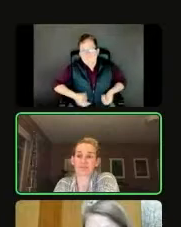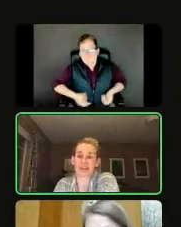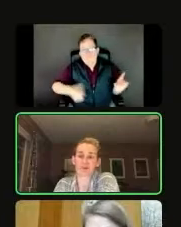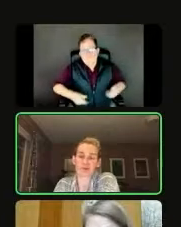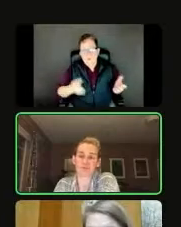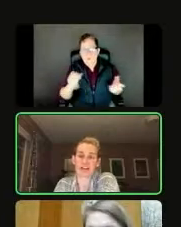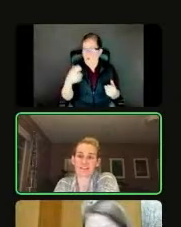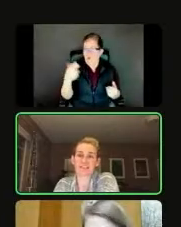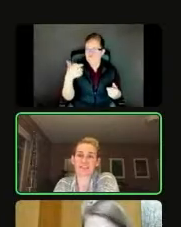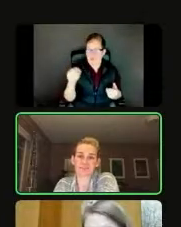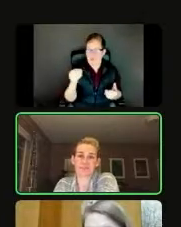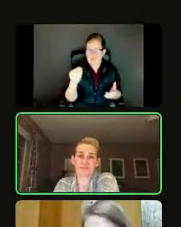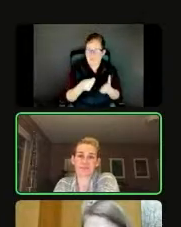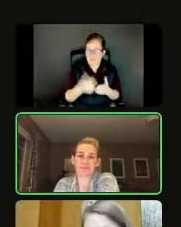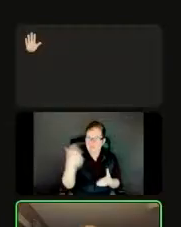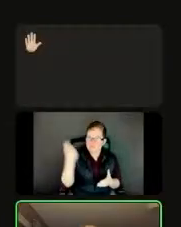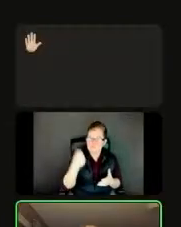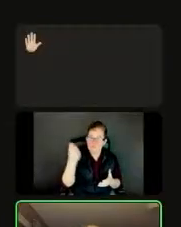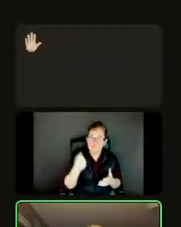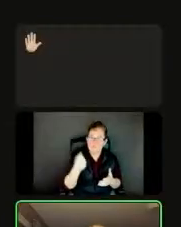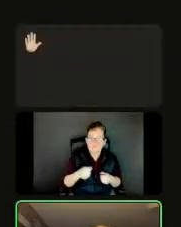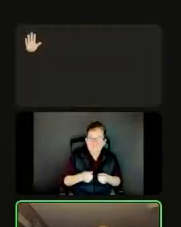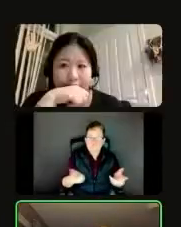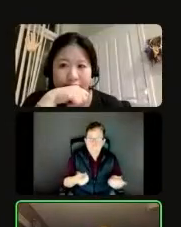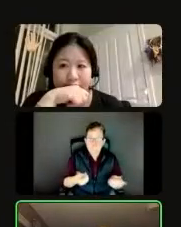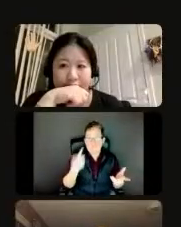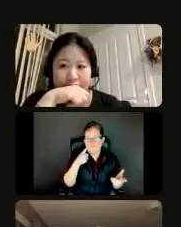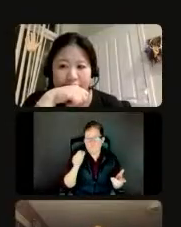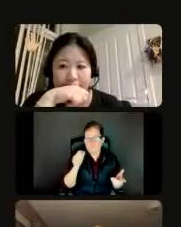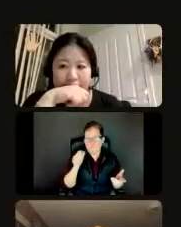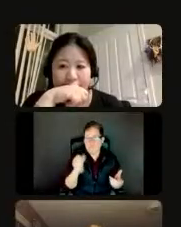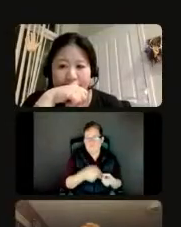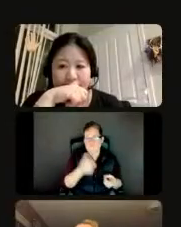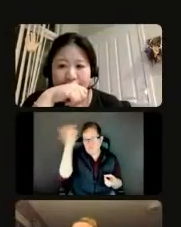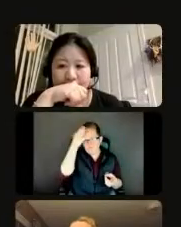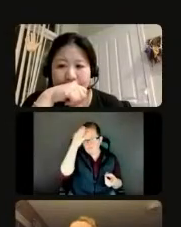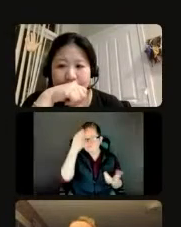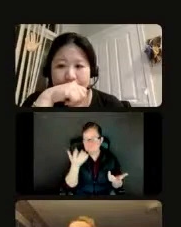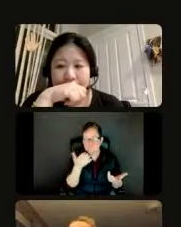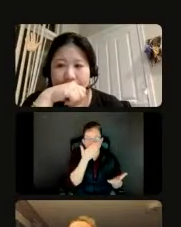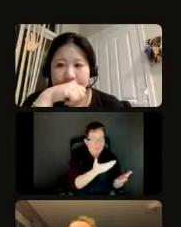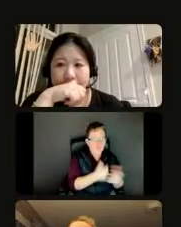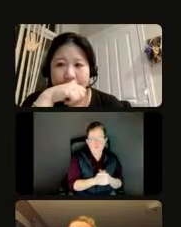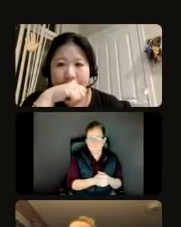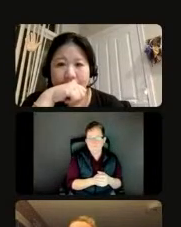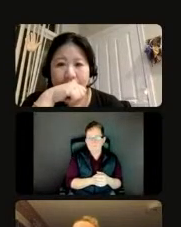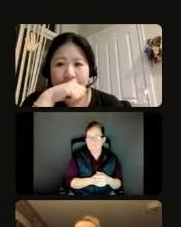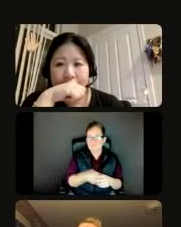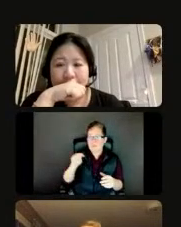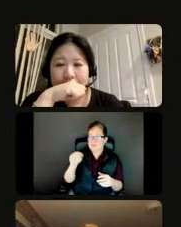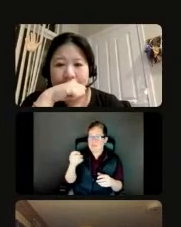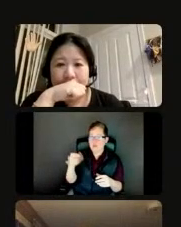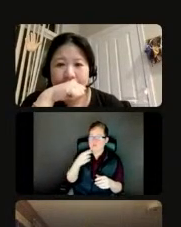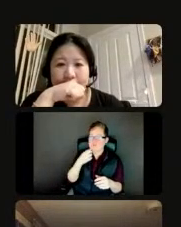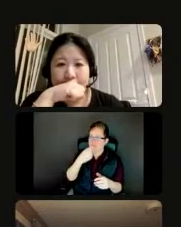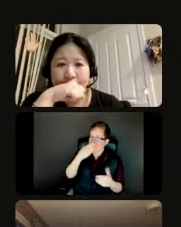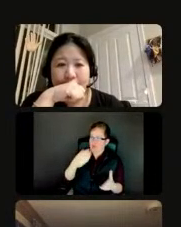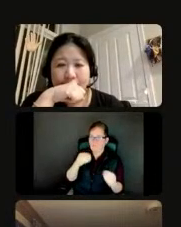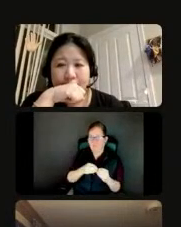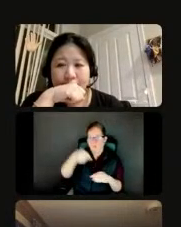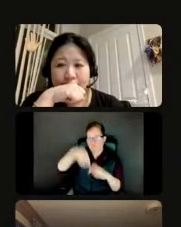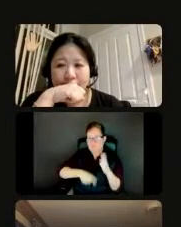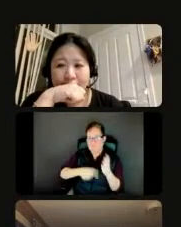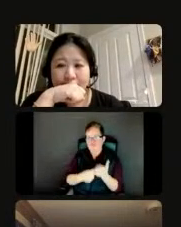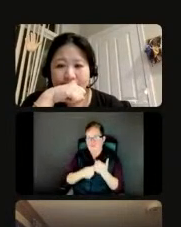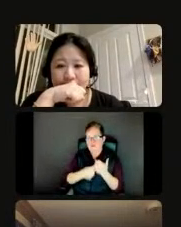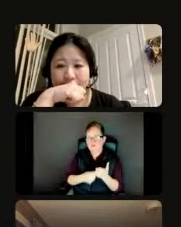from the state or the feds. Thank you. Thank you. And certainly will be part of further discussions as we